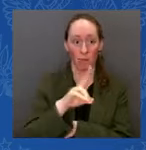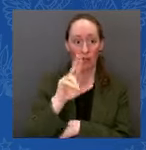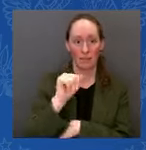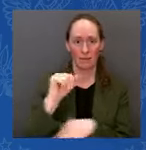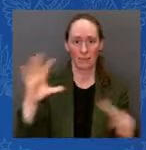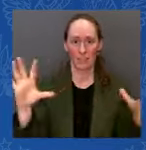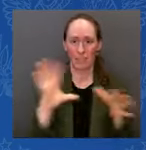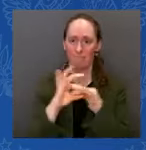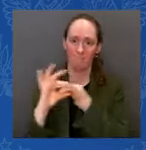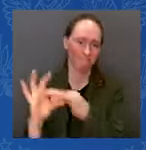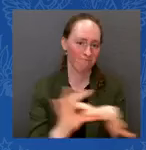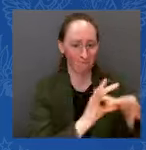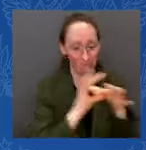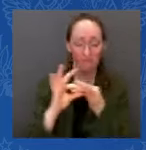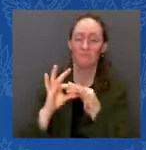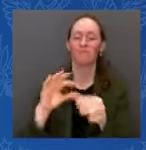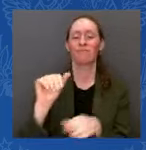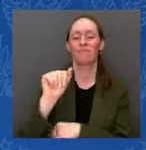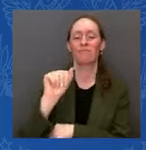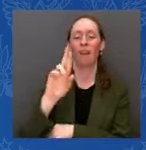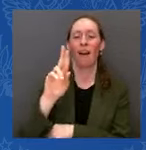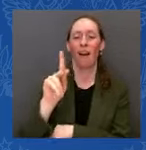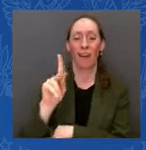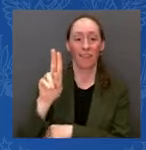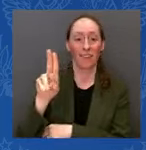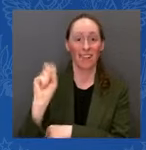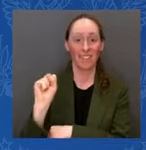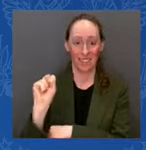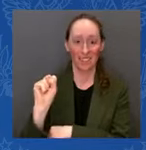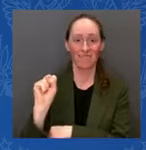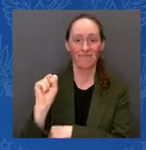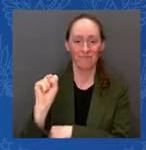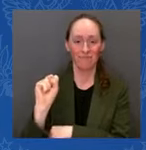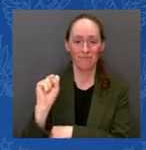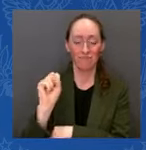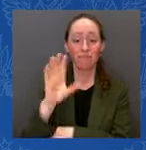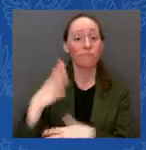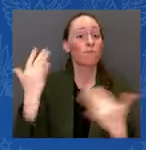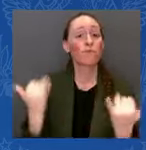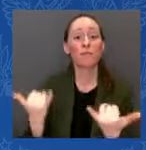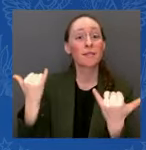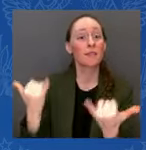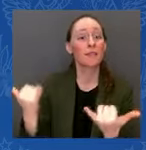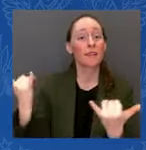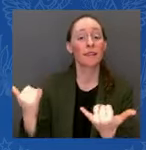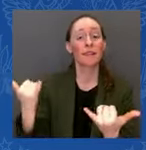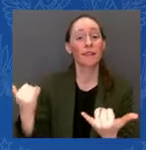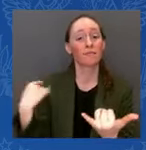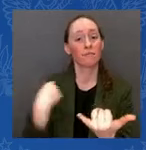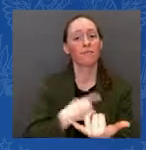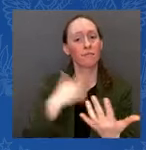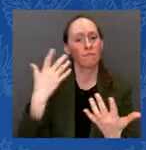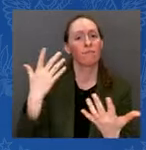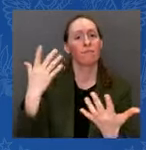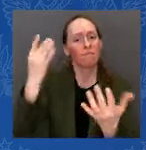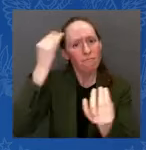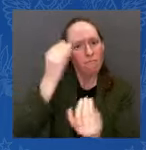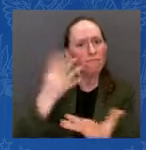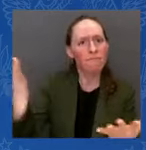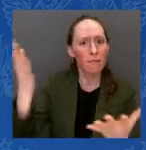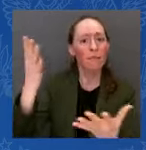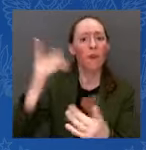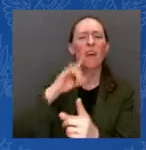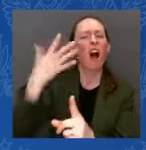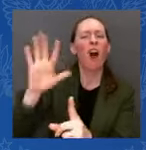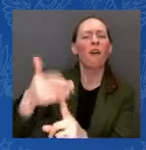first announced AUKUS 18 months ago, I'm not at all sure that anyone believed that how much progress we'd be able to make together